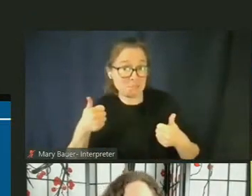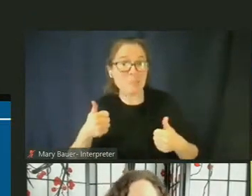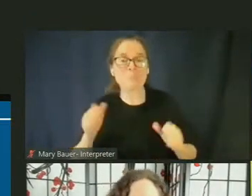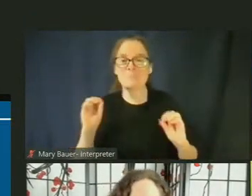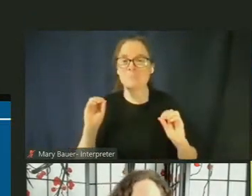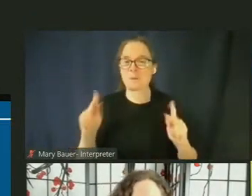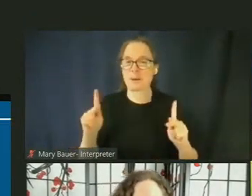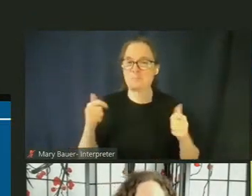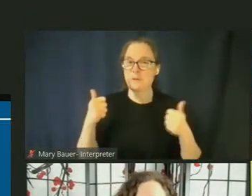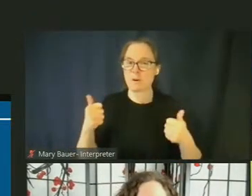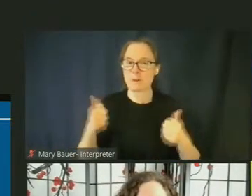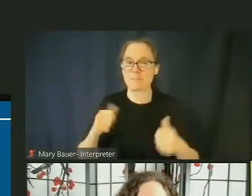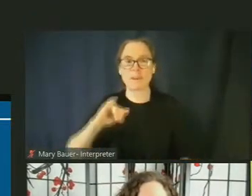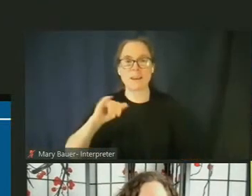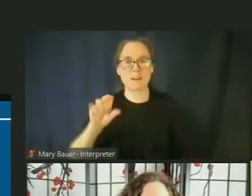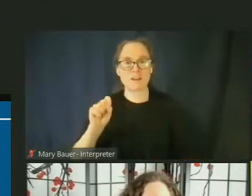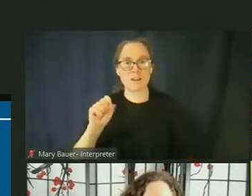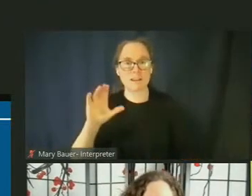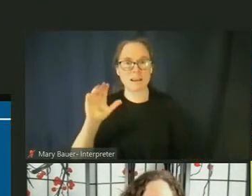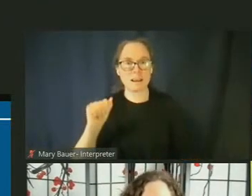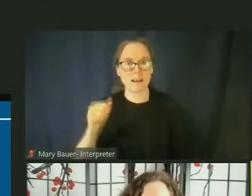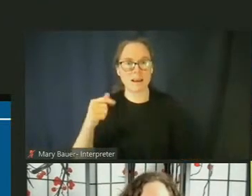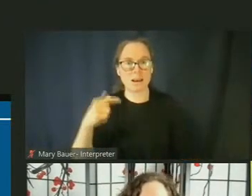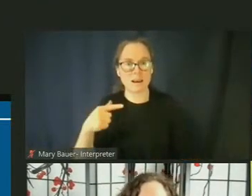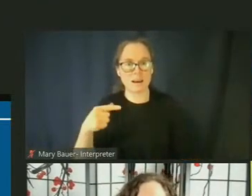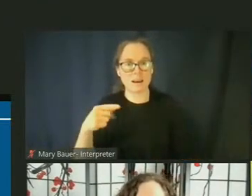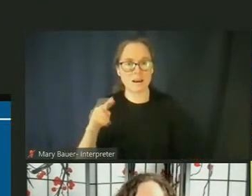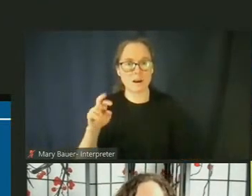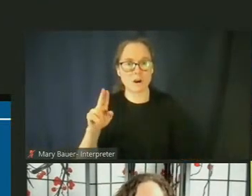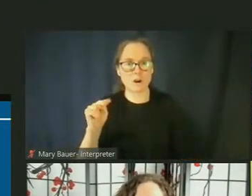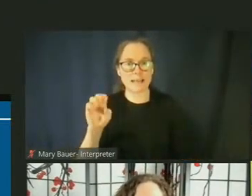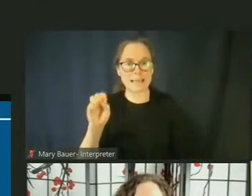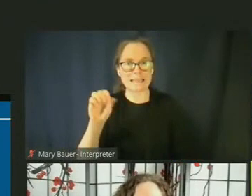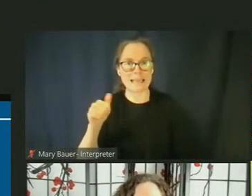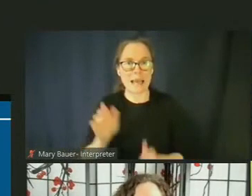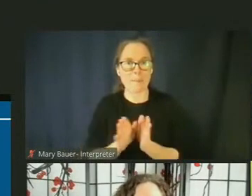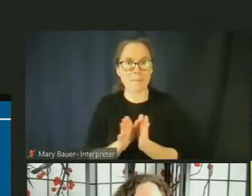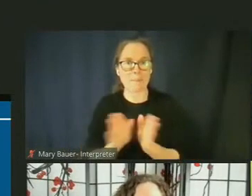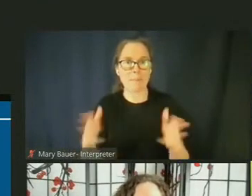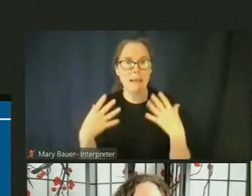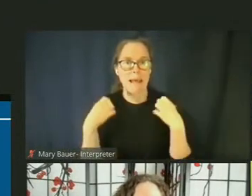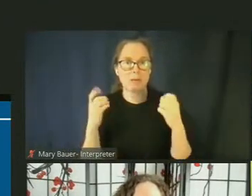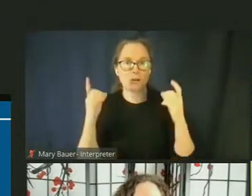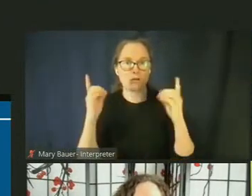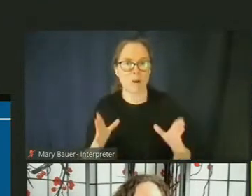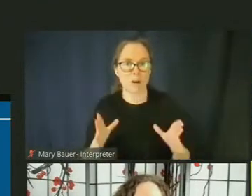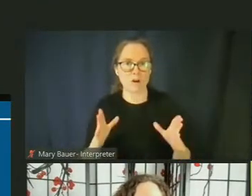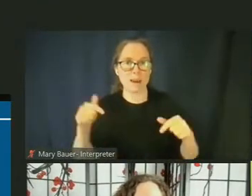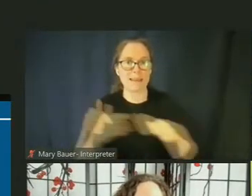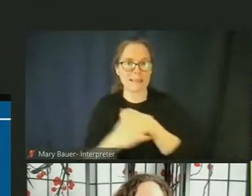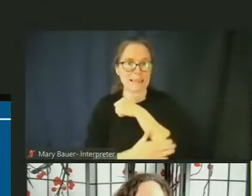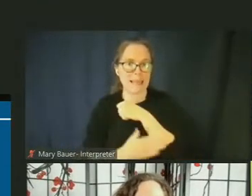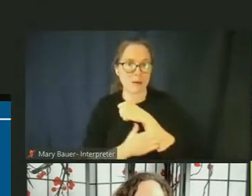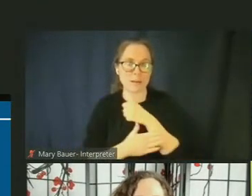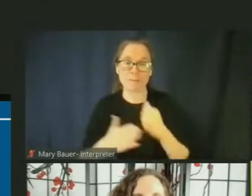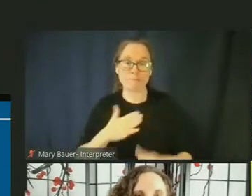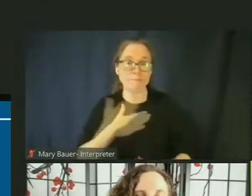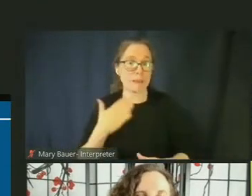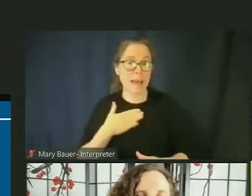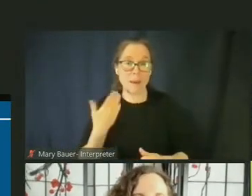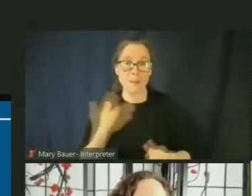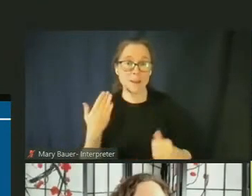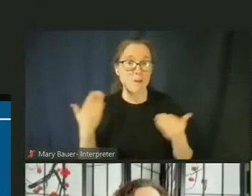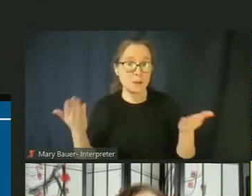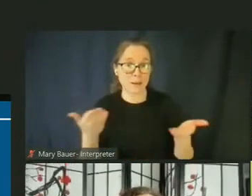Great. My name is Jessica Guernsey. I'm the Public Health Director at Multnomah County Health Department. It's a real pleasure to be with you this